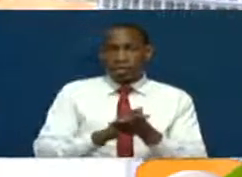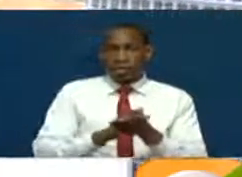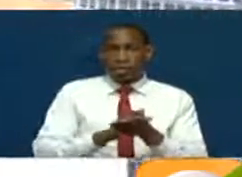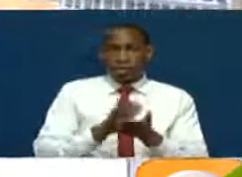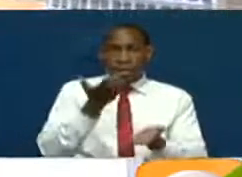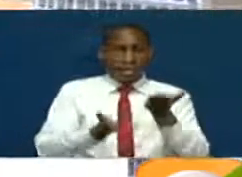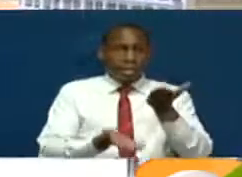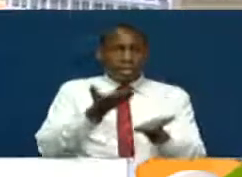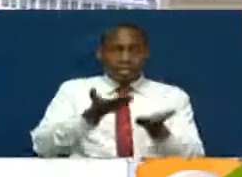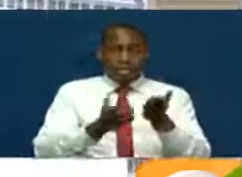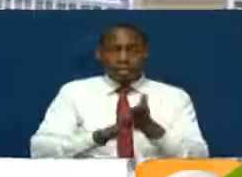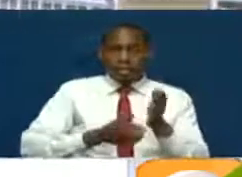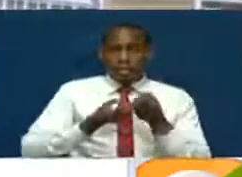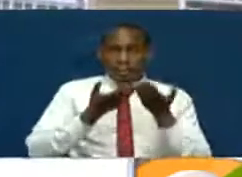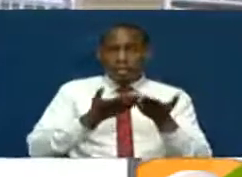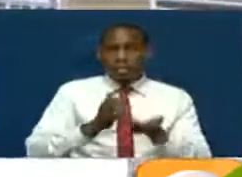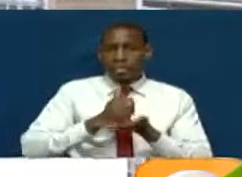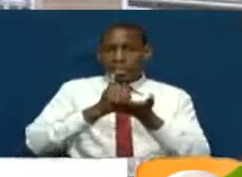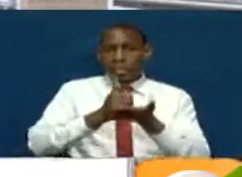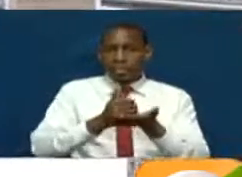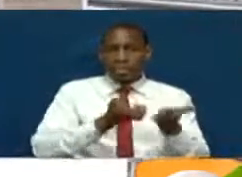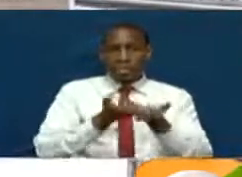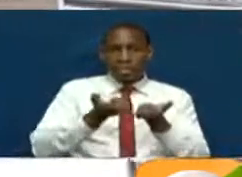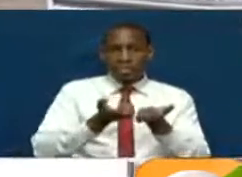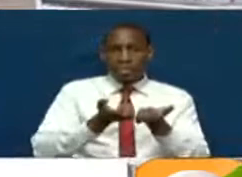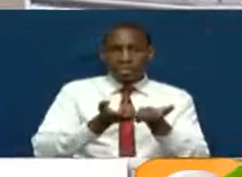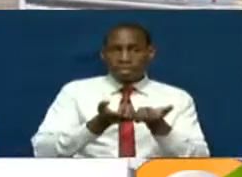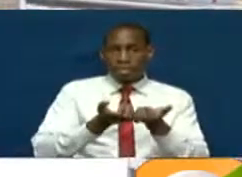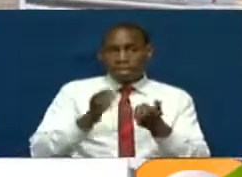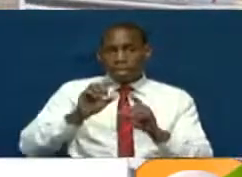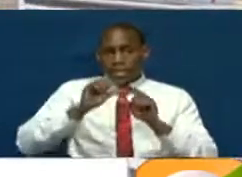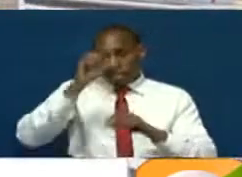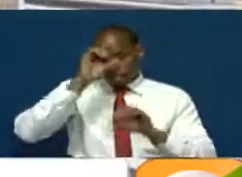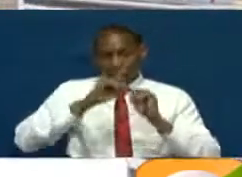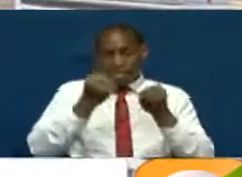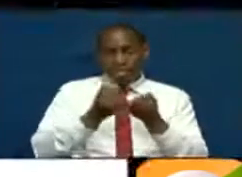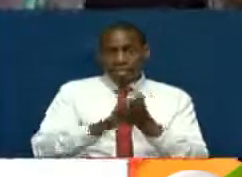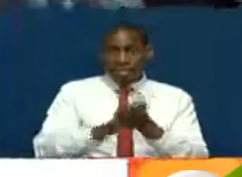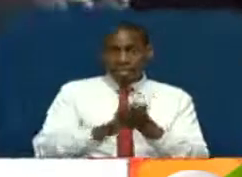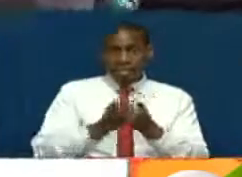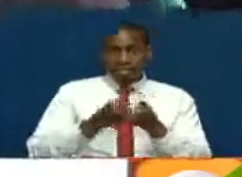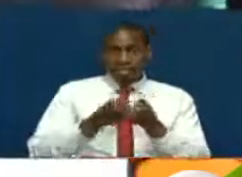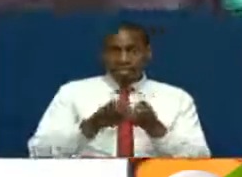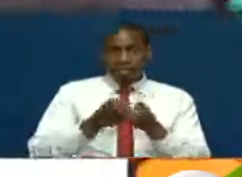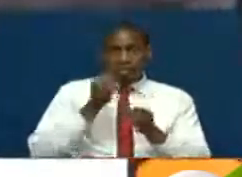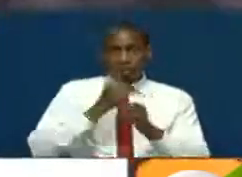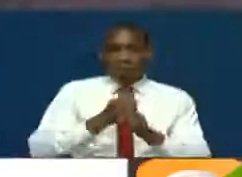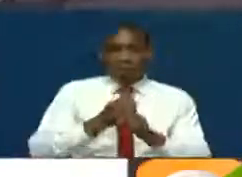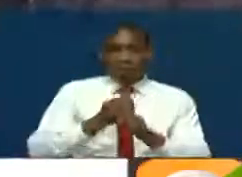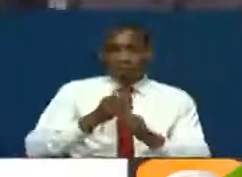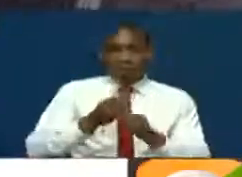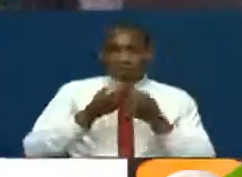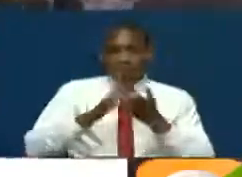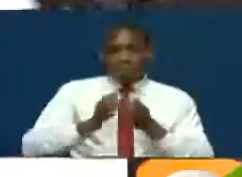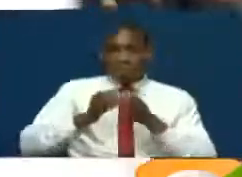extraction and analysis of real-time data to help trade facilitators and government agencies make data-driven decisions. Speaking during